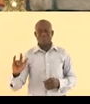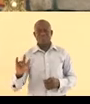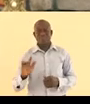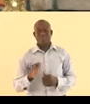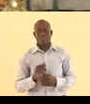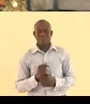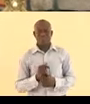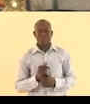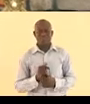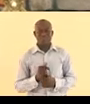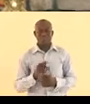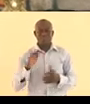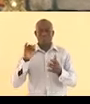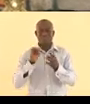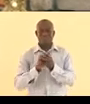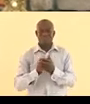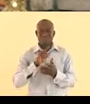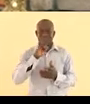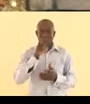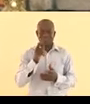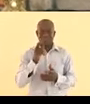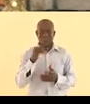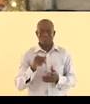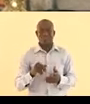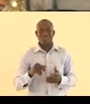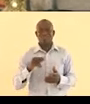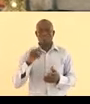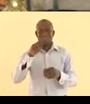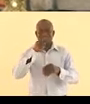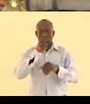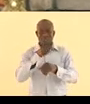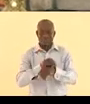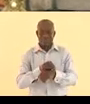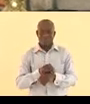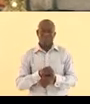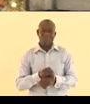not me who is saying it. That is the truth of nature.